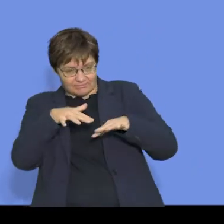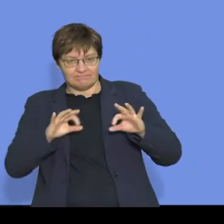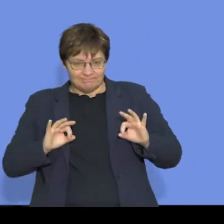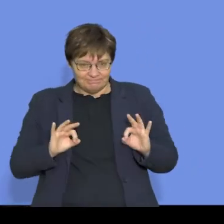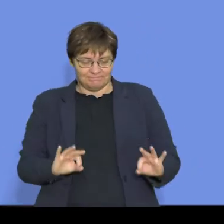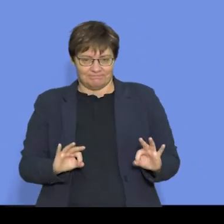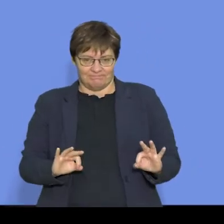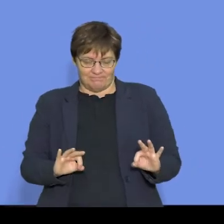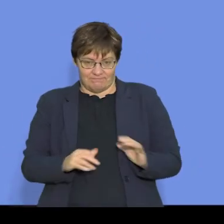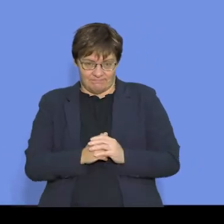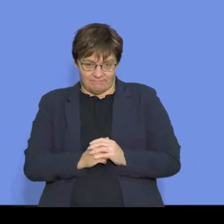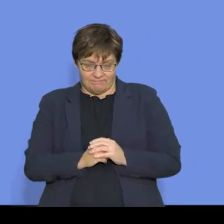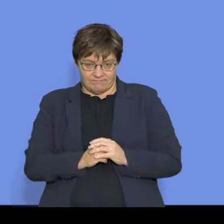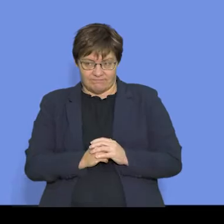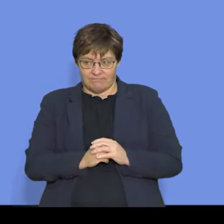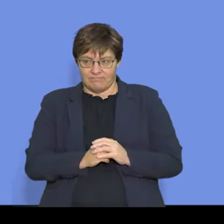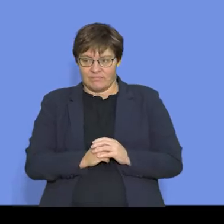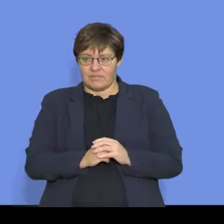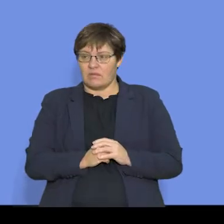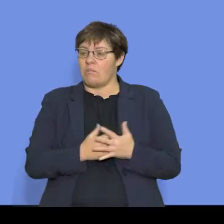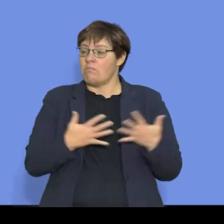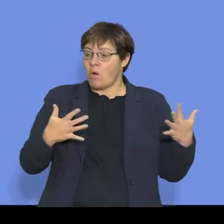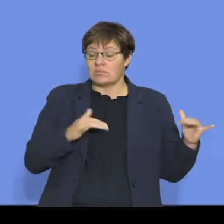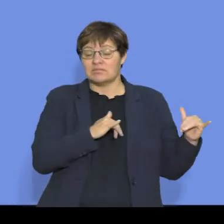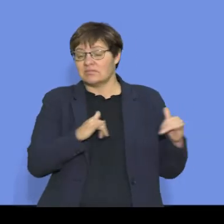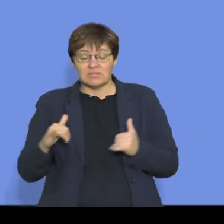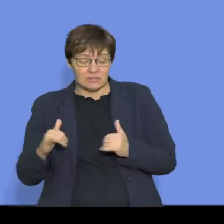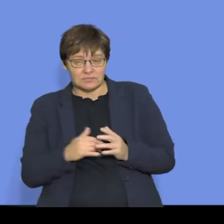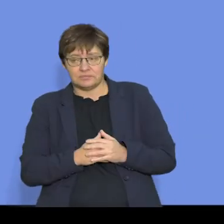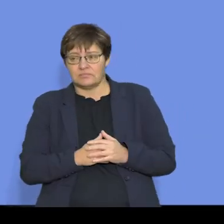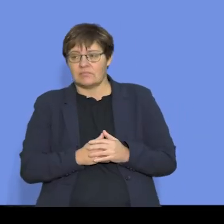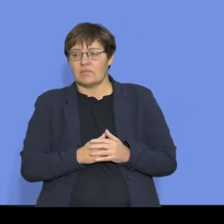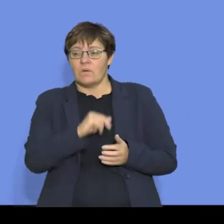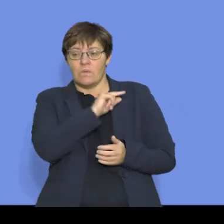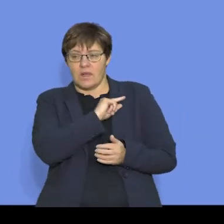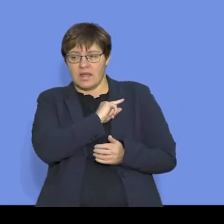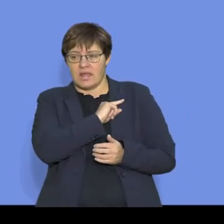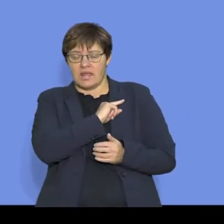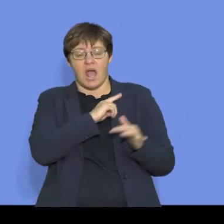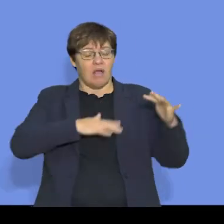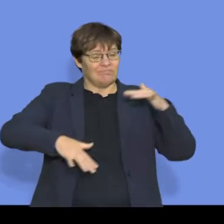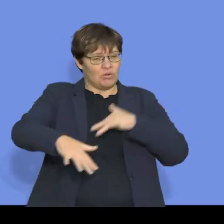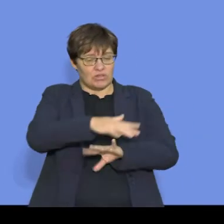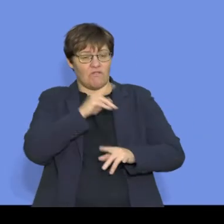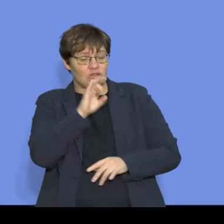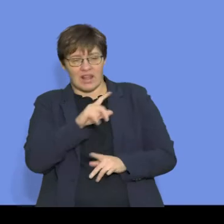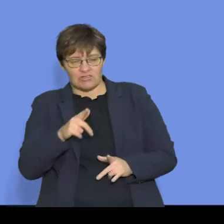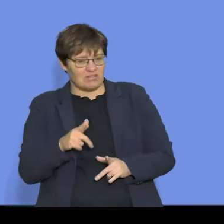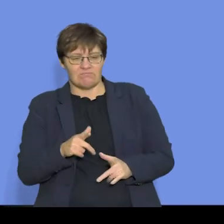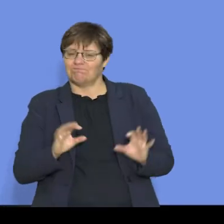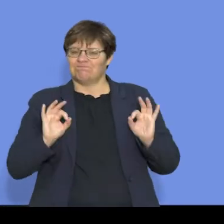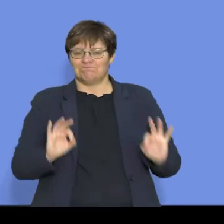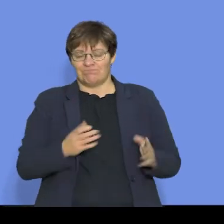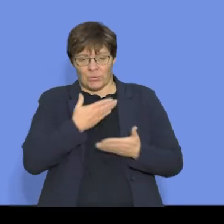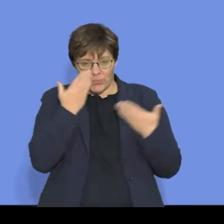are just right. So the most common explanation would be that the conditions for